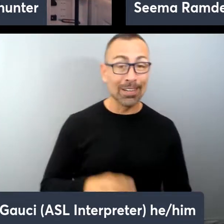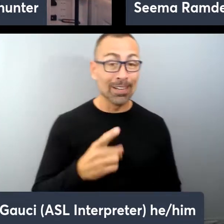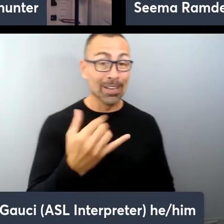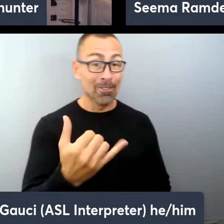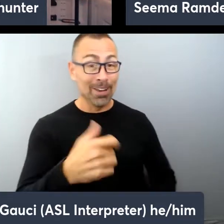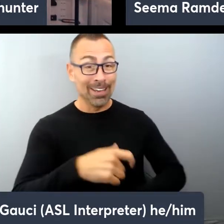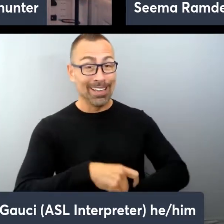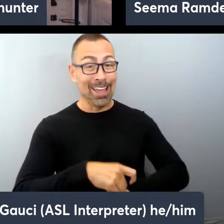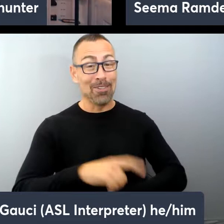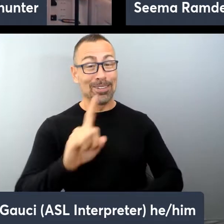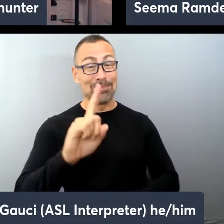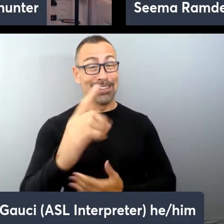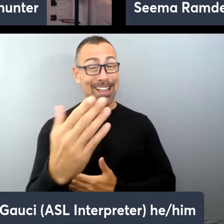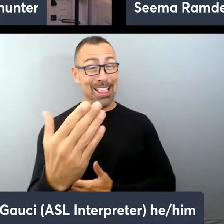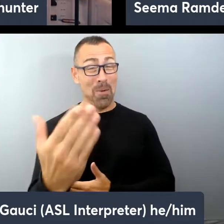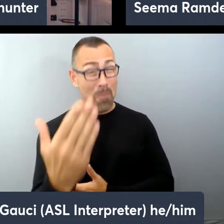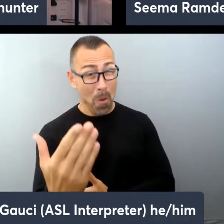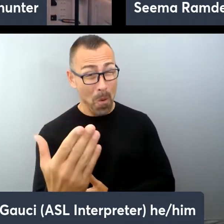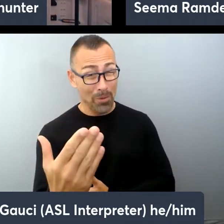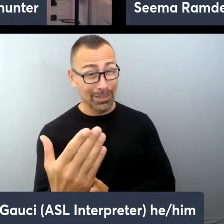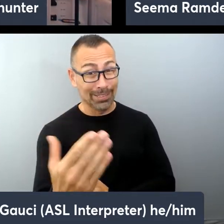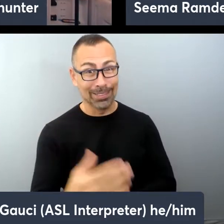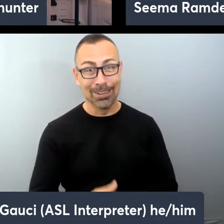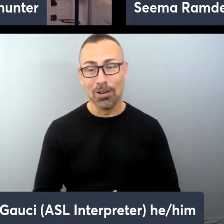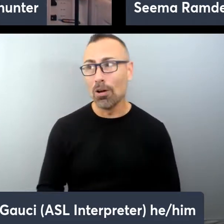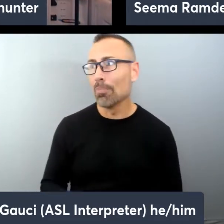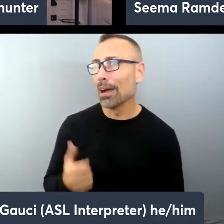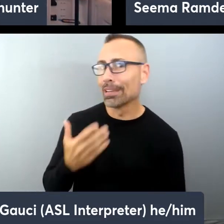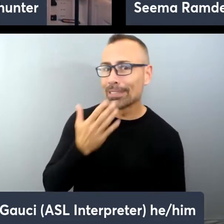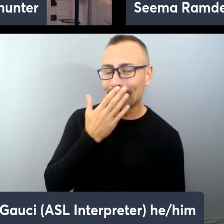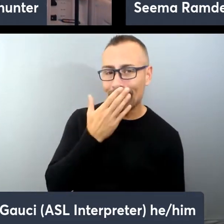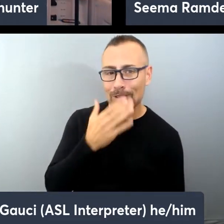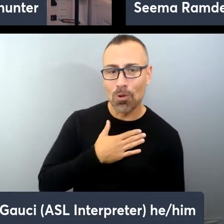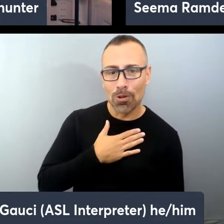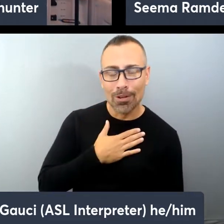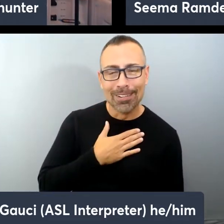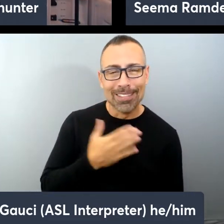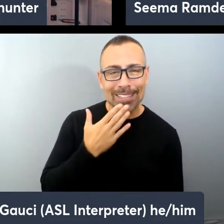1 a.m. Oh my gosh, thank you so much for being here. Oh,